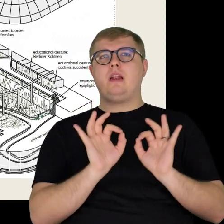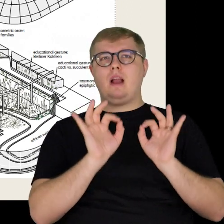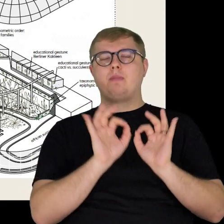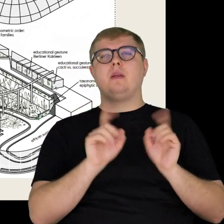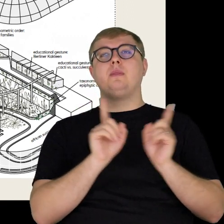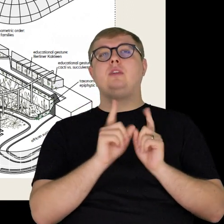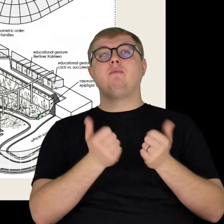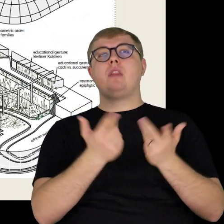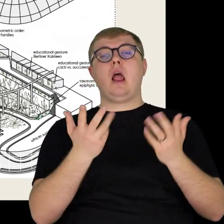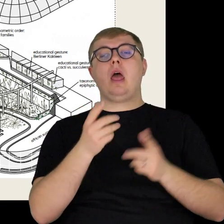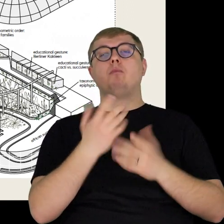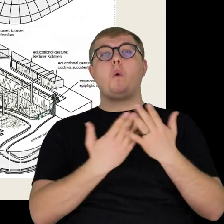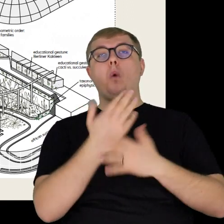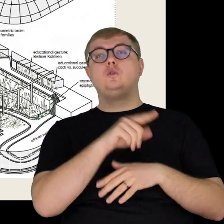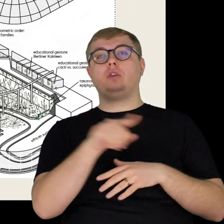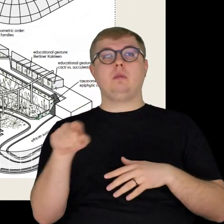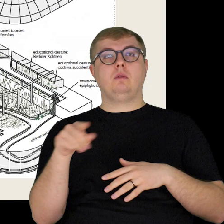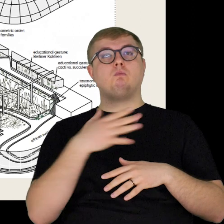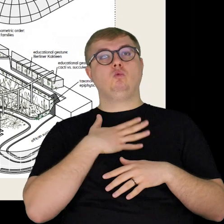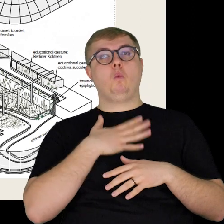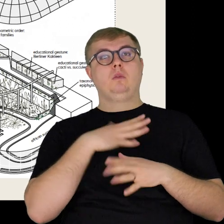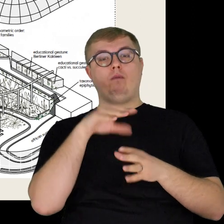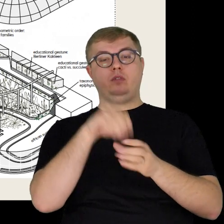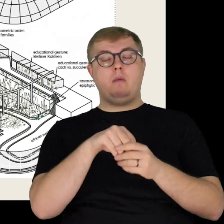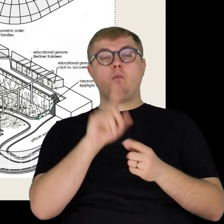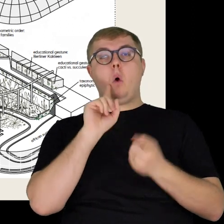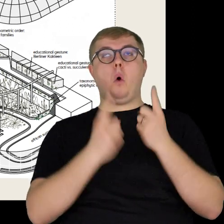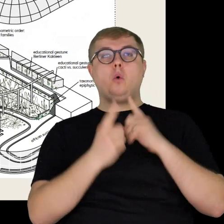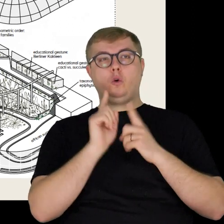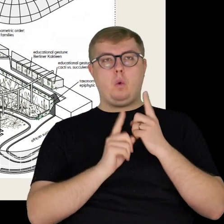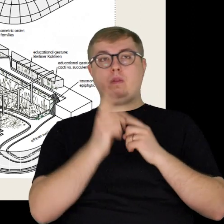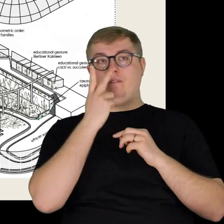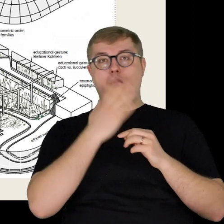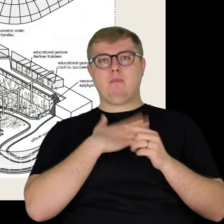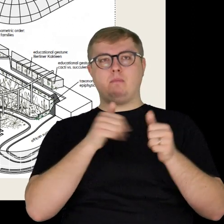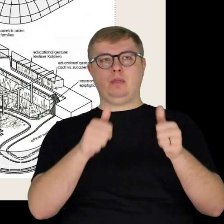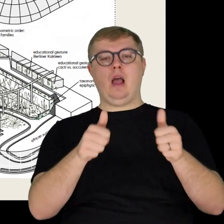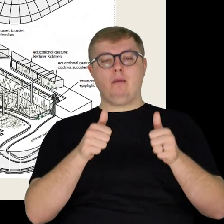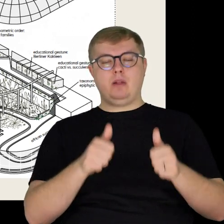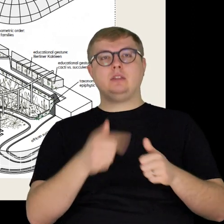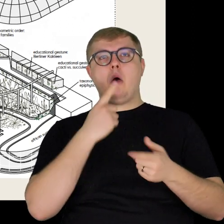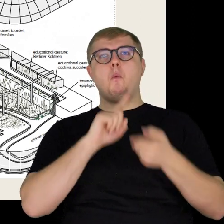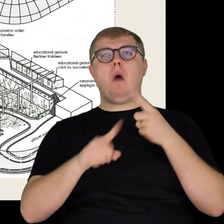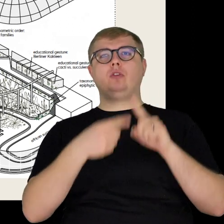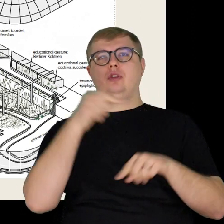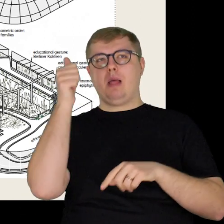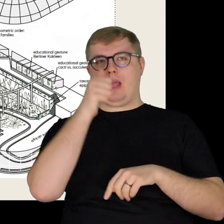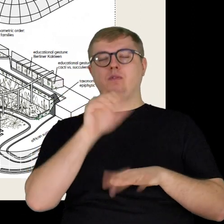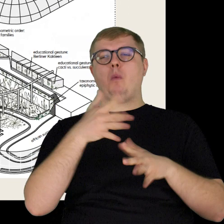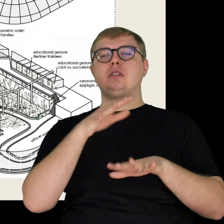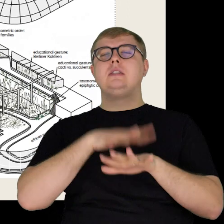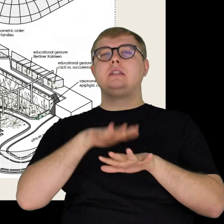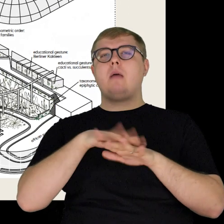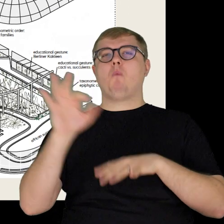into botanic gardens, and you'll see the little plaque that's next to them. It gives their Latinized name. This is the taxonomic classification system, which is a